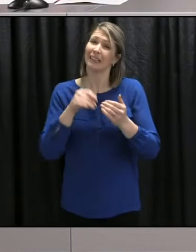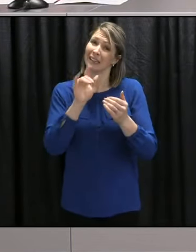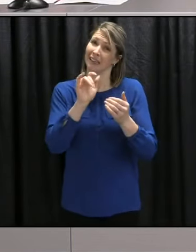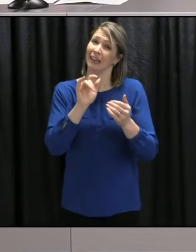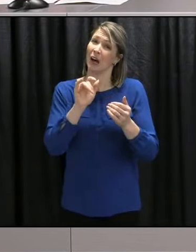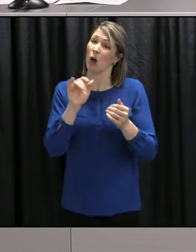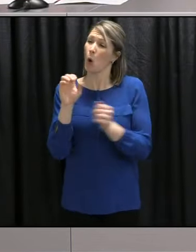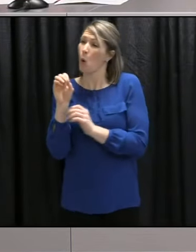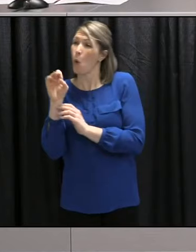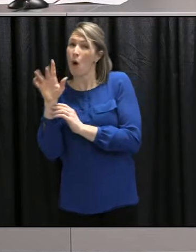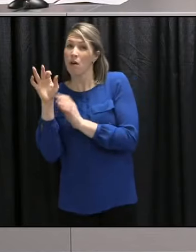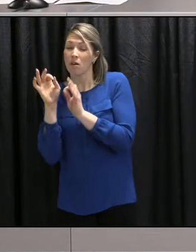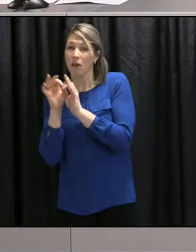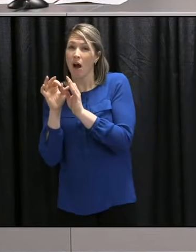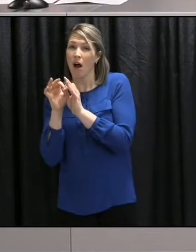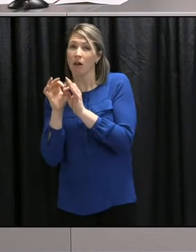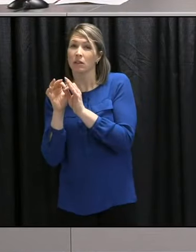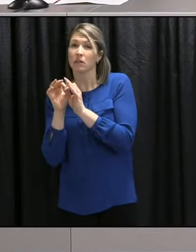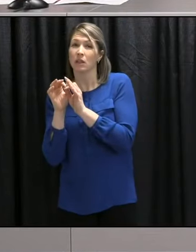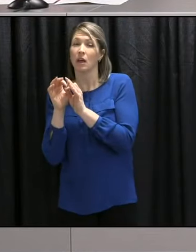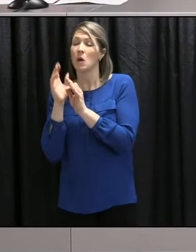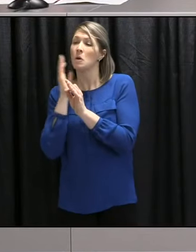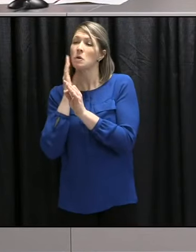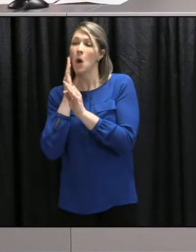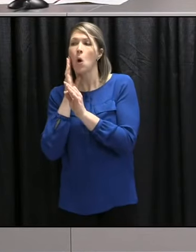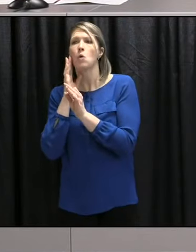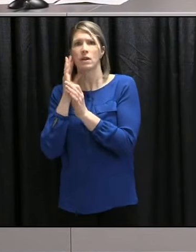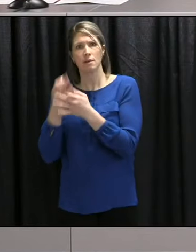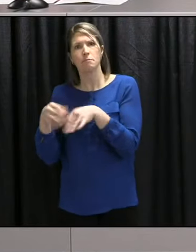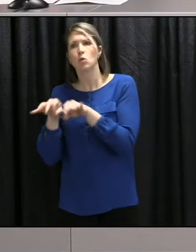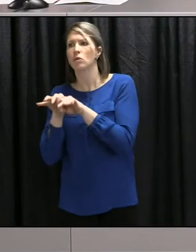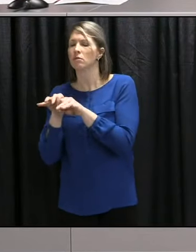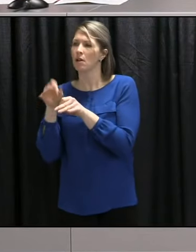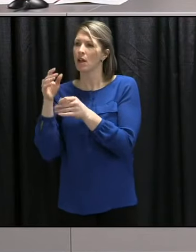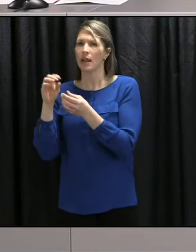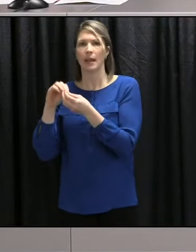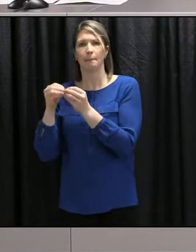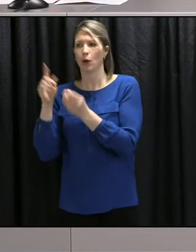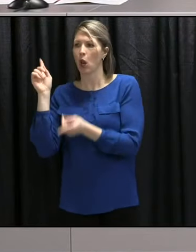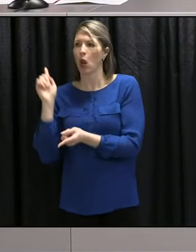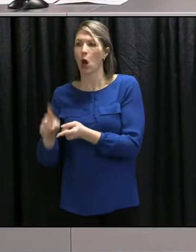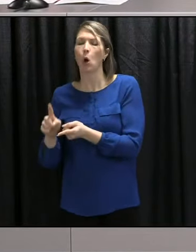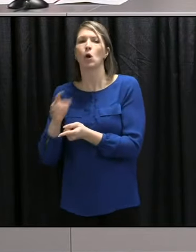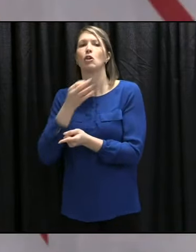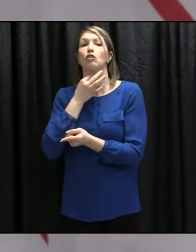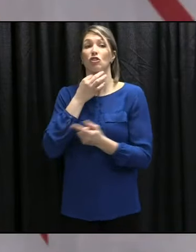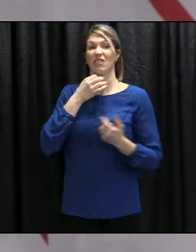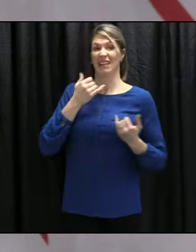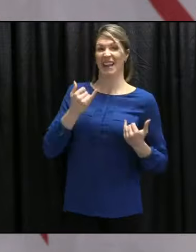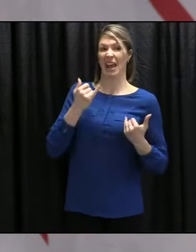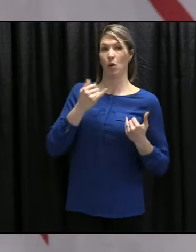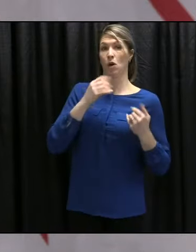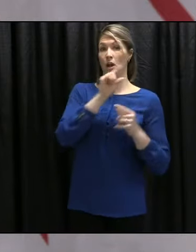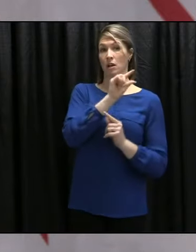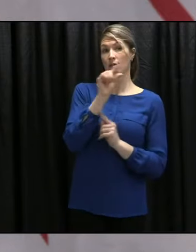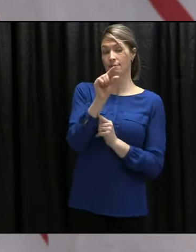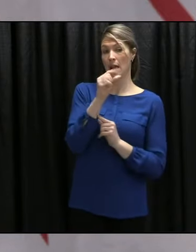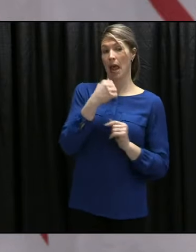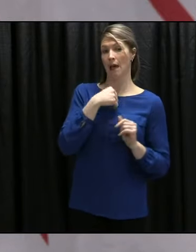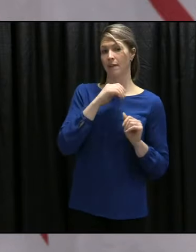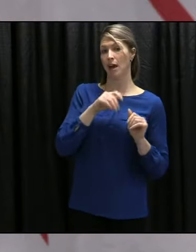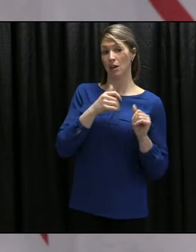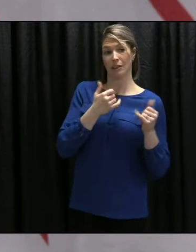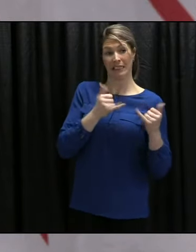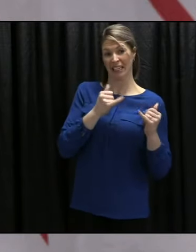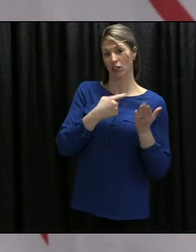wondering if government is working on an alternative plan for economic development if oil doesn't bounce back. Yeah, so we put a plan in place back in 2016